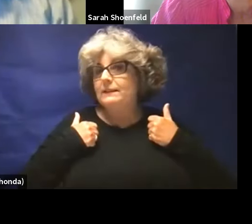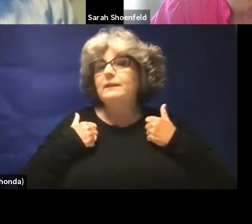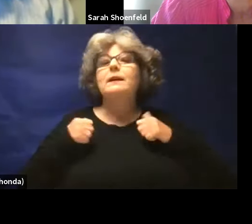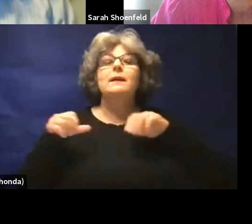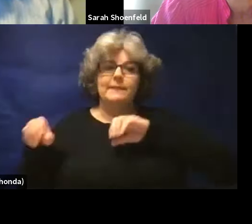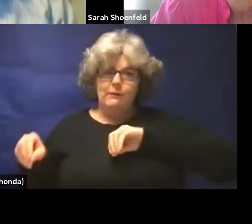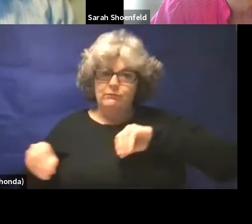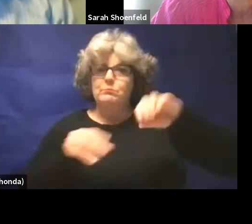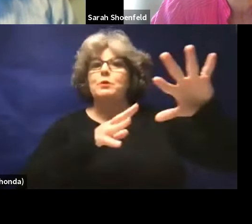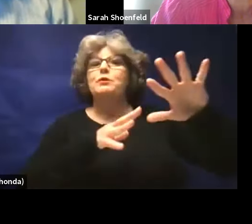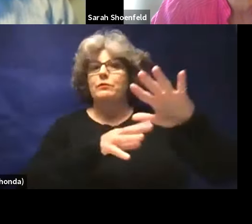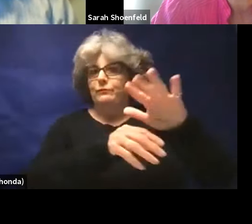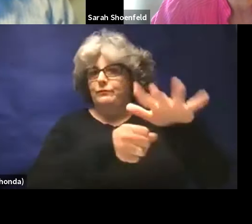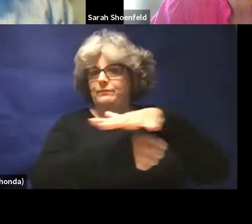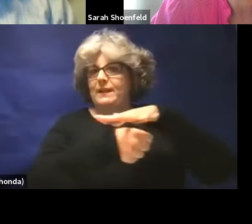that neighborhood